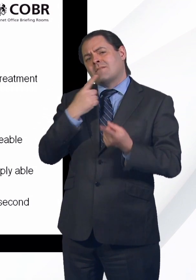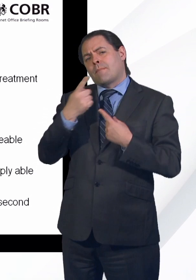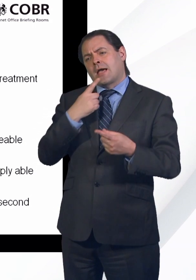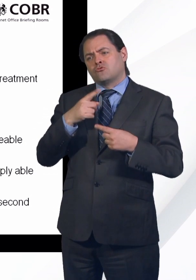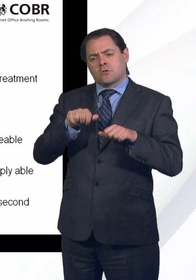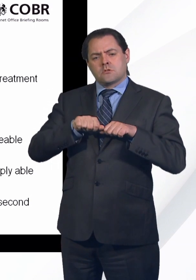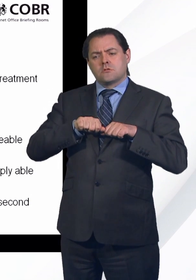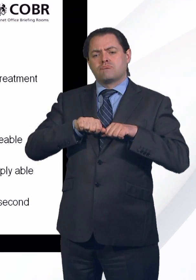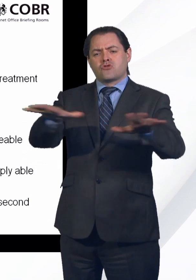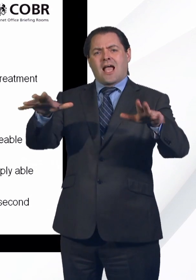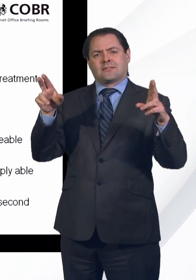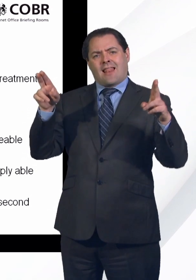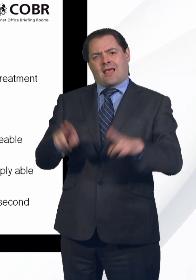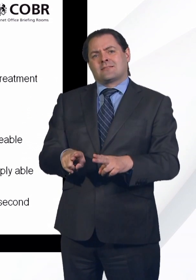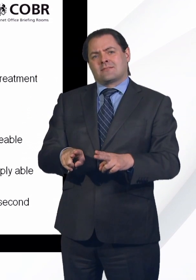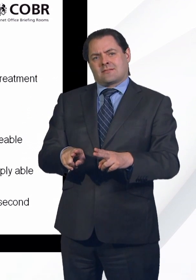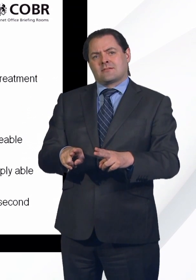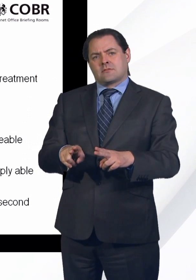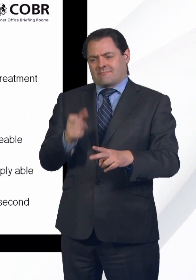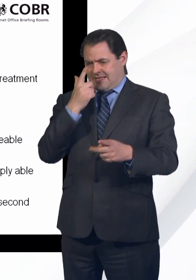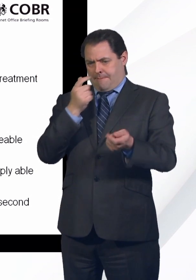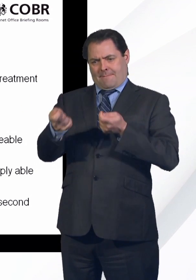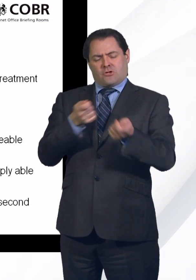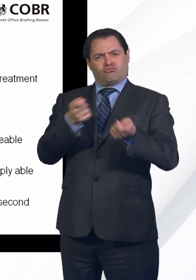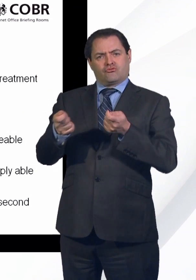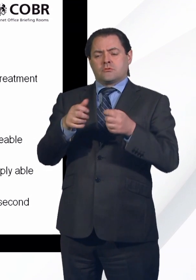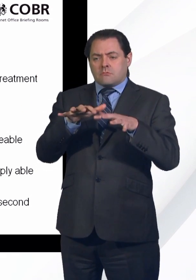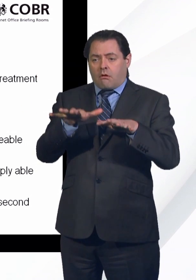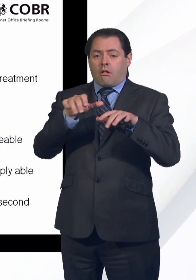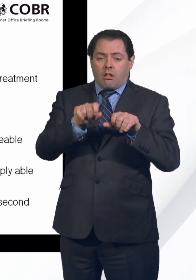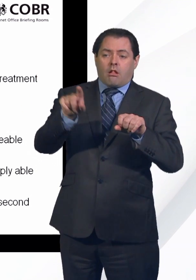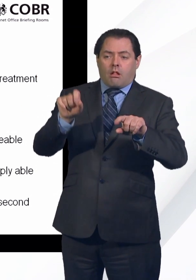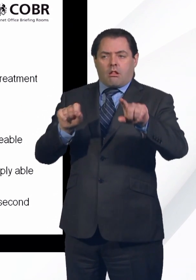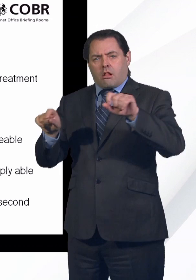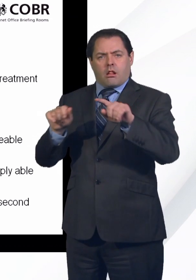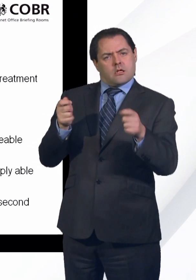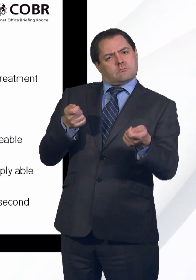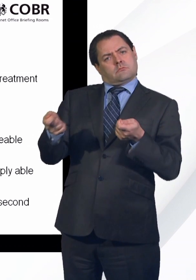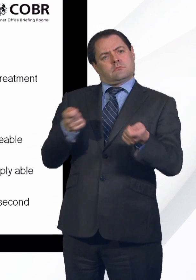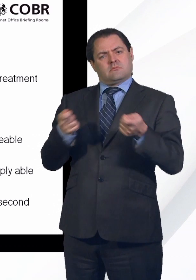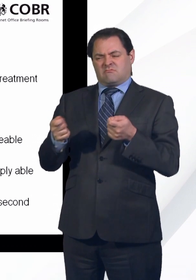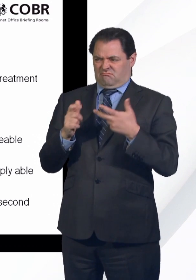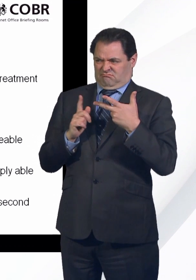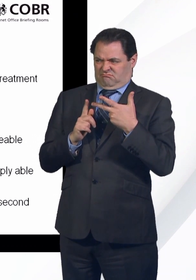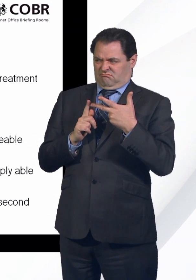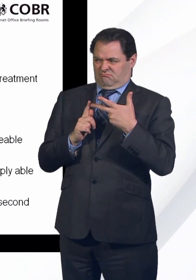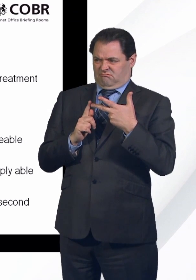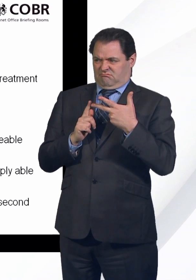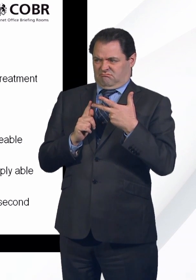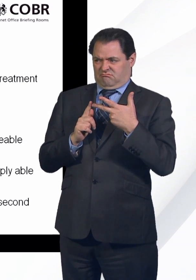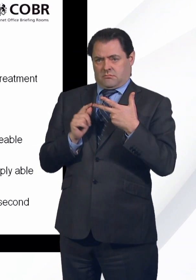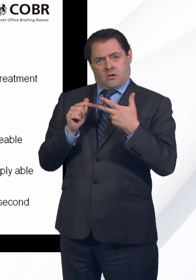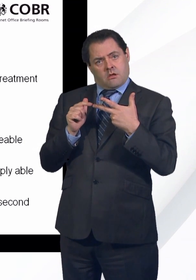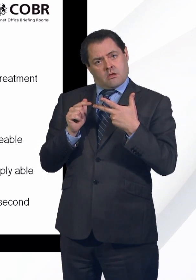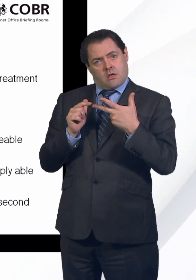is decreasing to manageable levels right across the board. This is an indicator that we